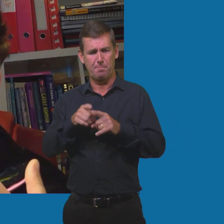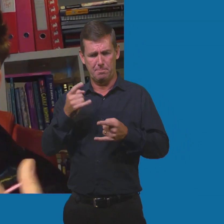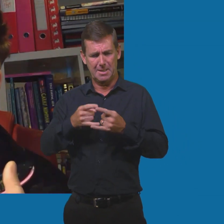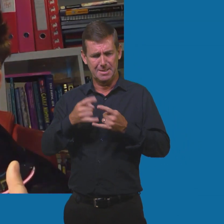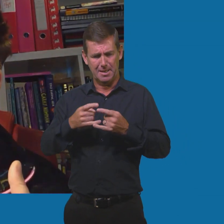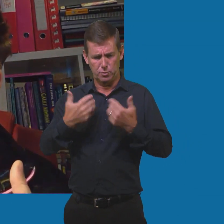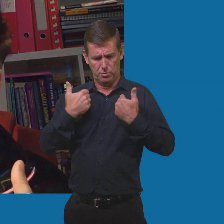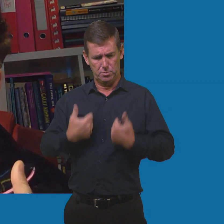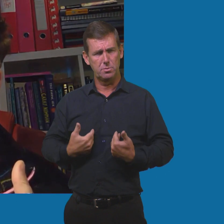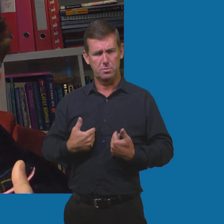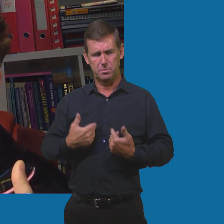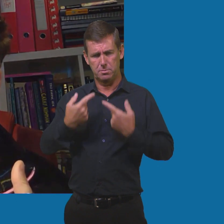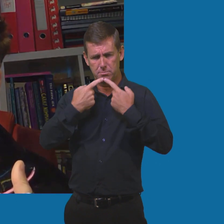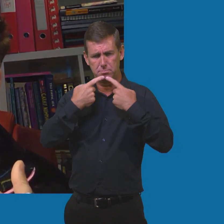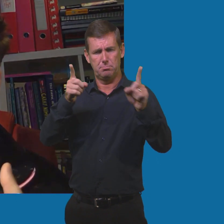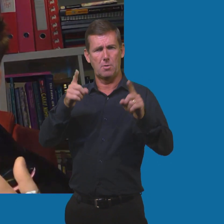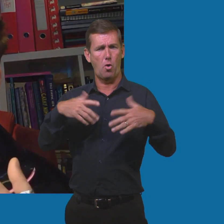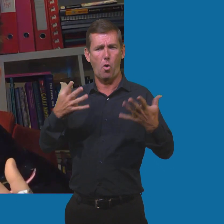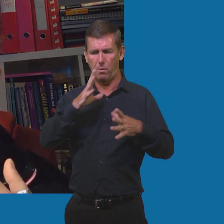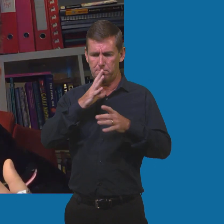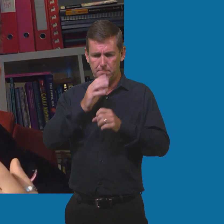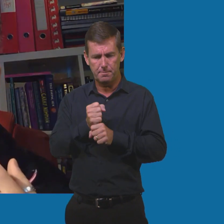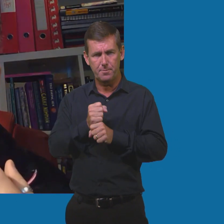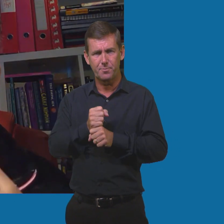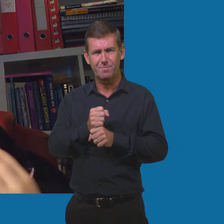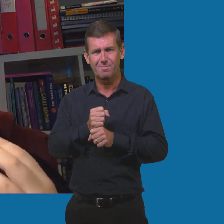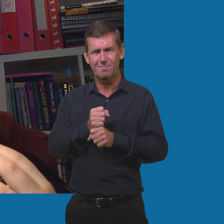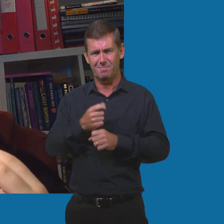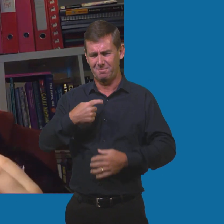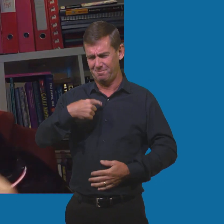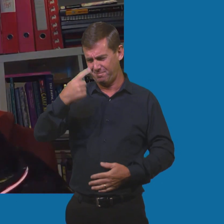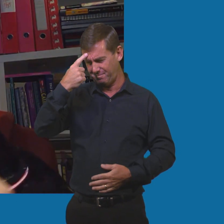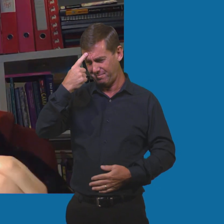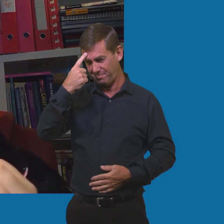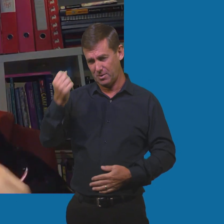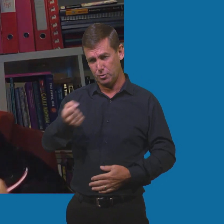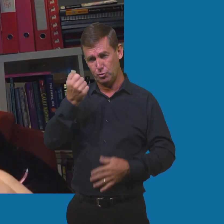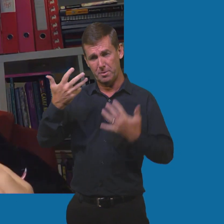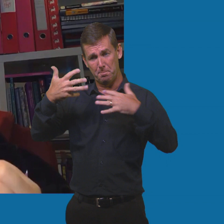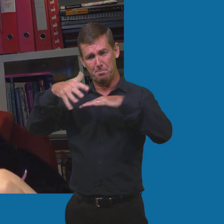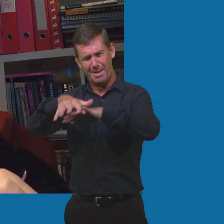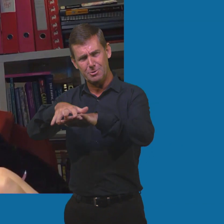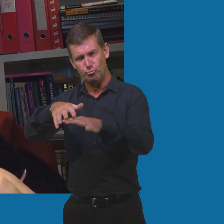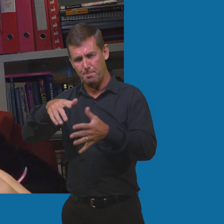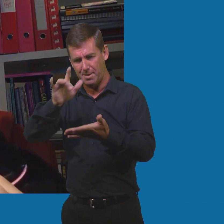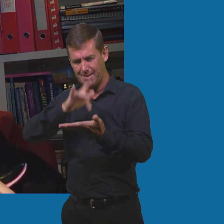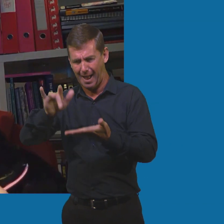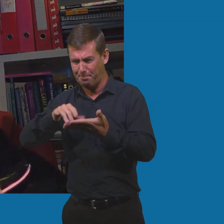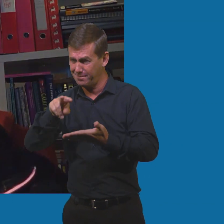But then I also kind of found myself going, right, either I use these mainstream apps where disability almost doesn't